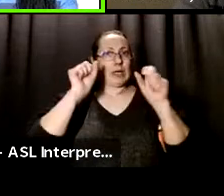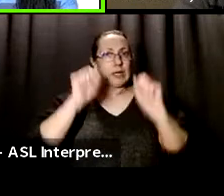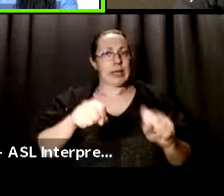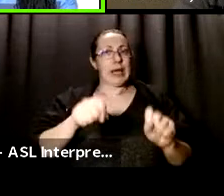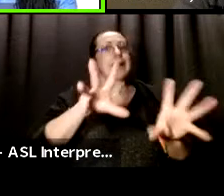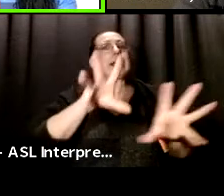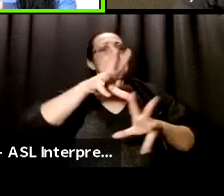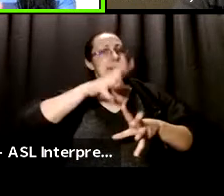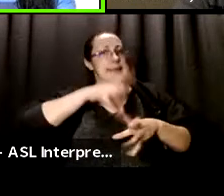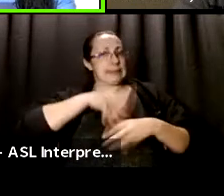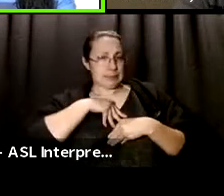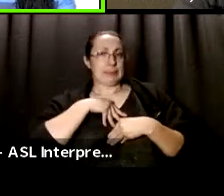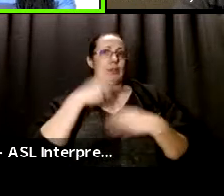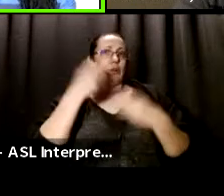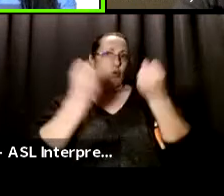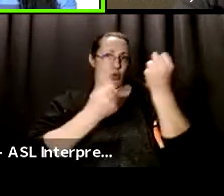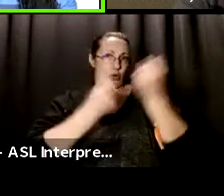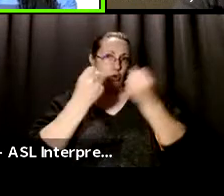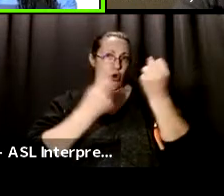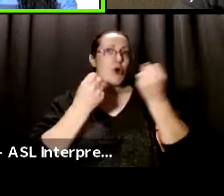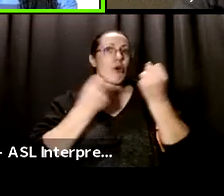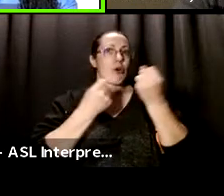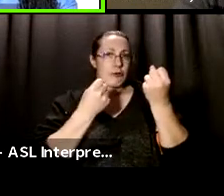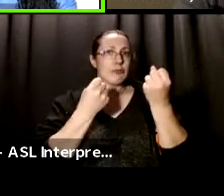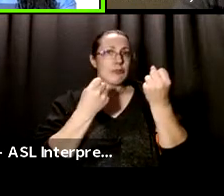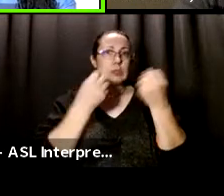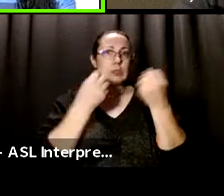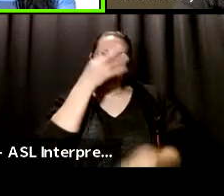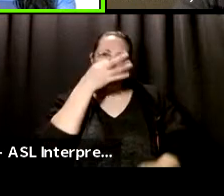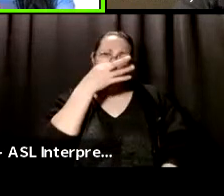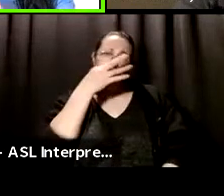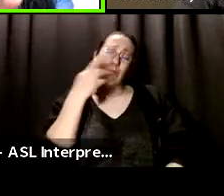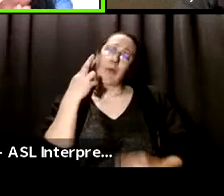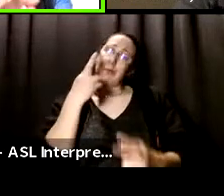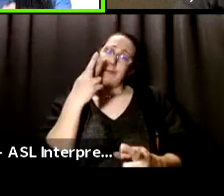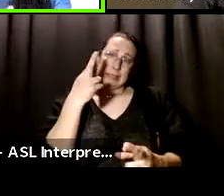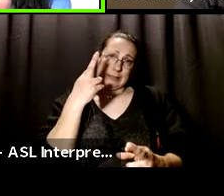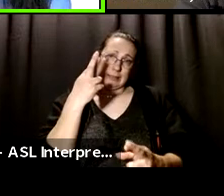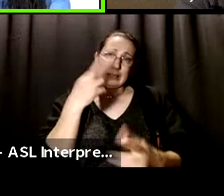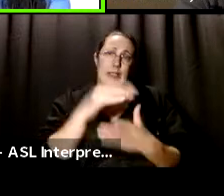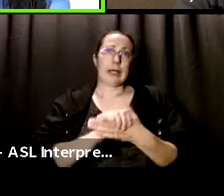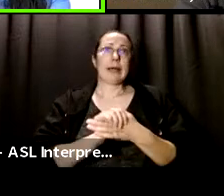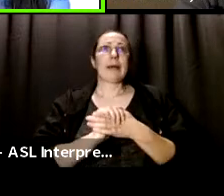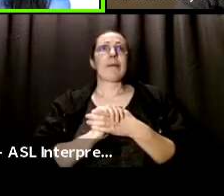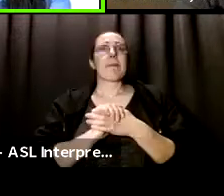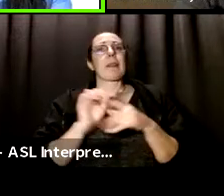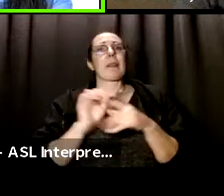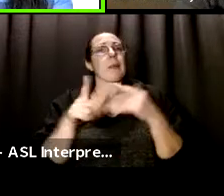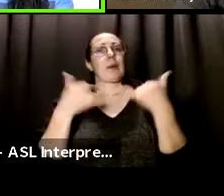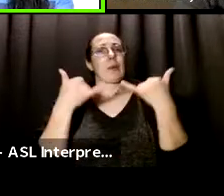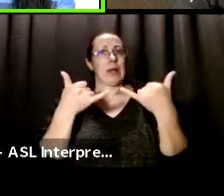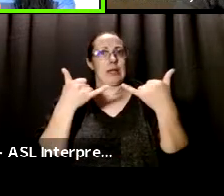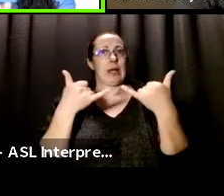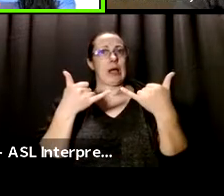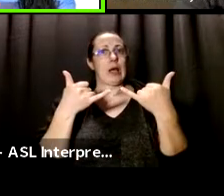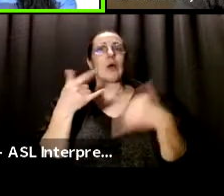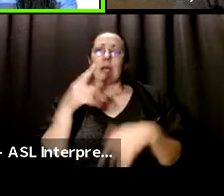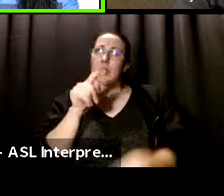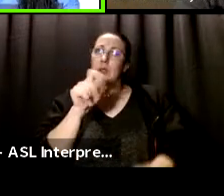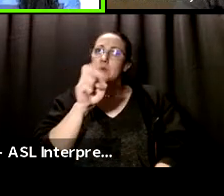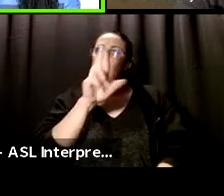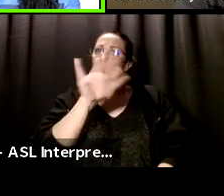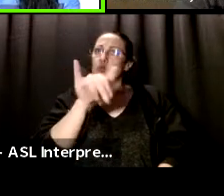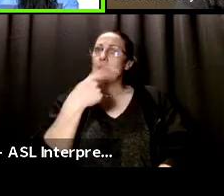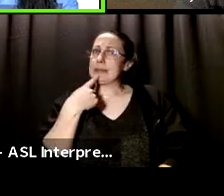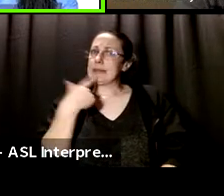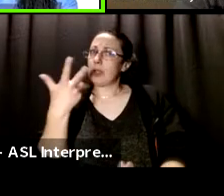take delivery of some fleet vehicles very soon. But we right now, as Troy said, we're